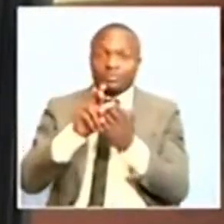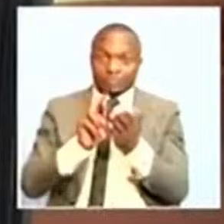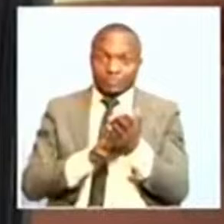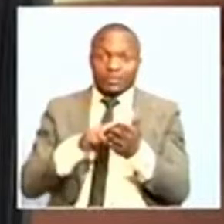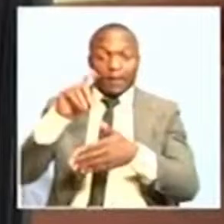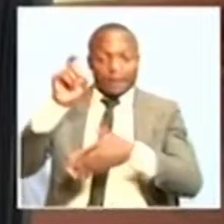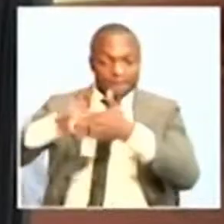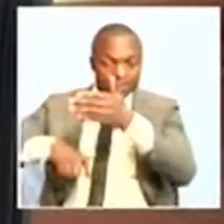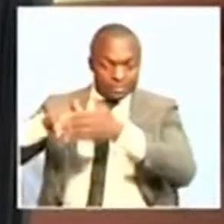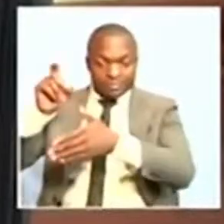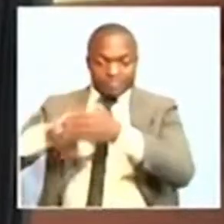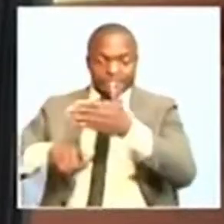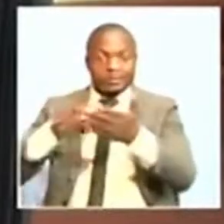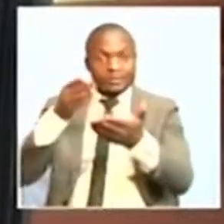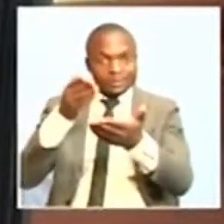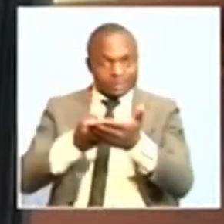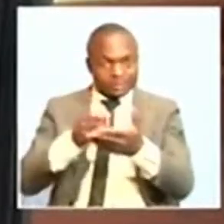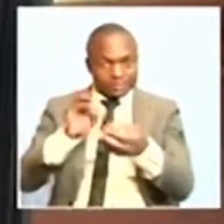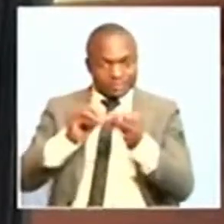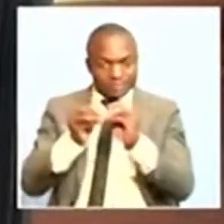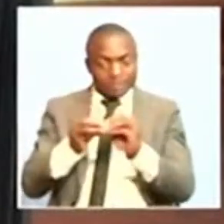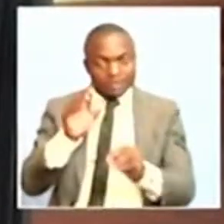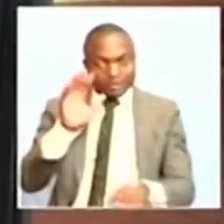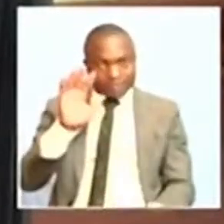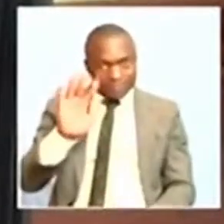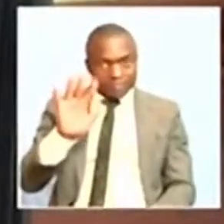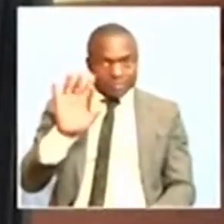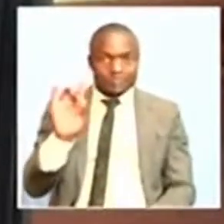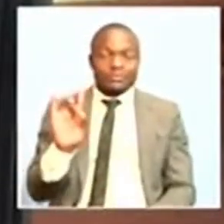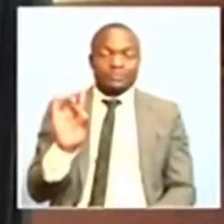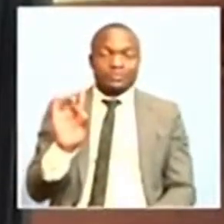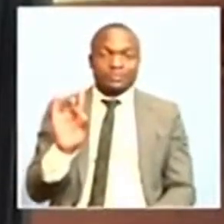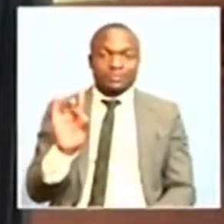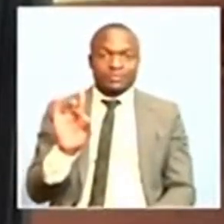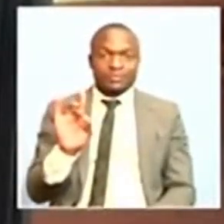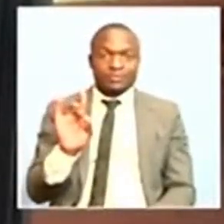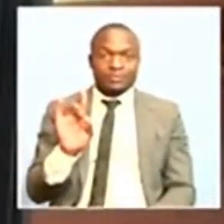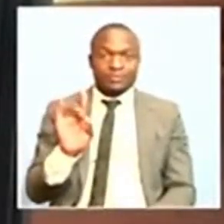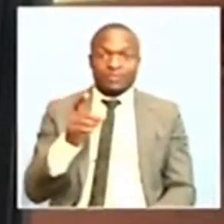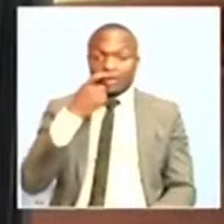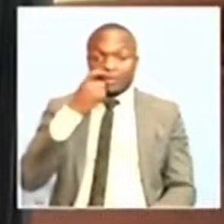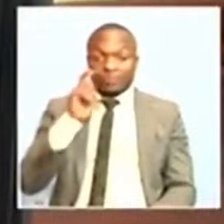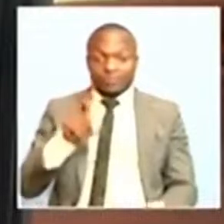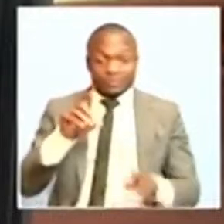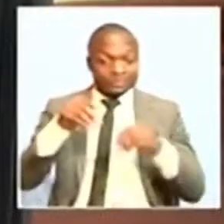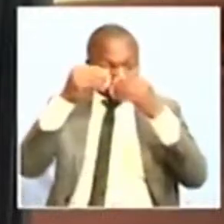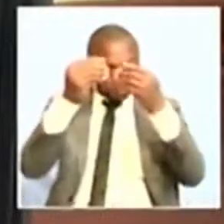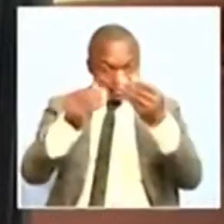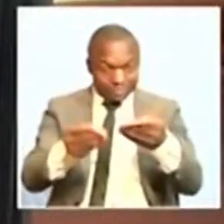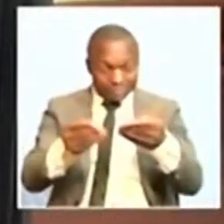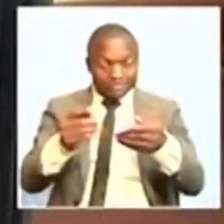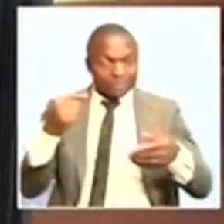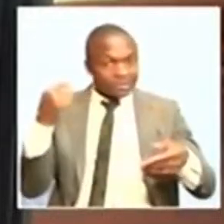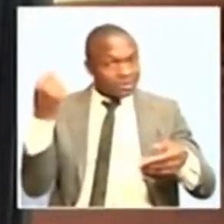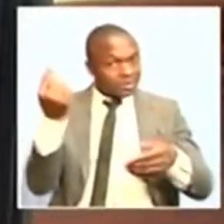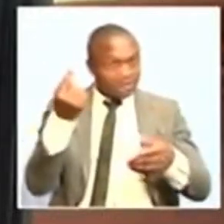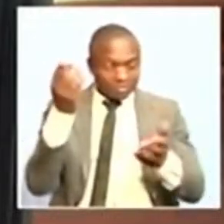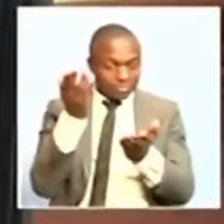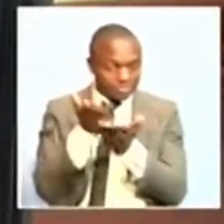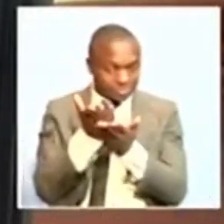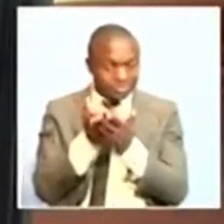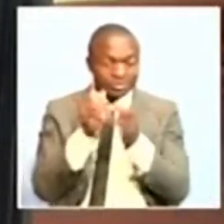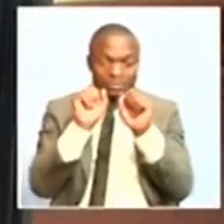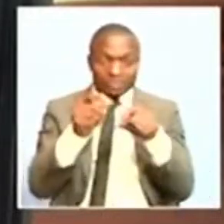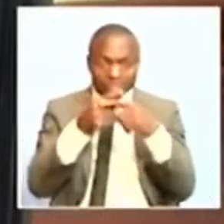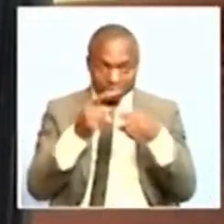is pursuant to instrument number 58, where a directive was given that the only claim that can be